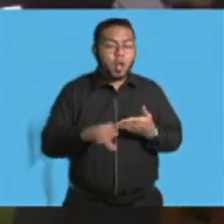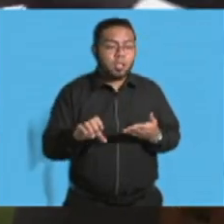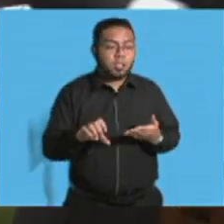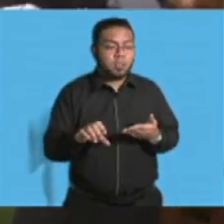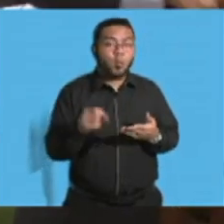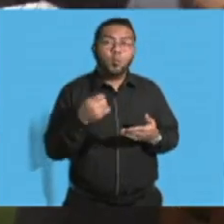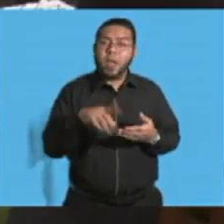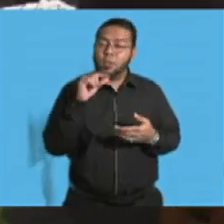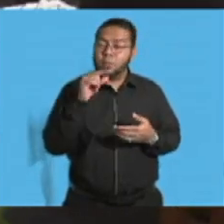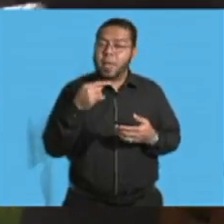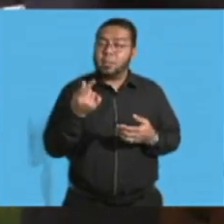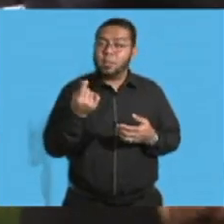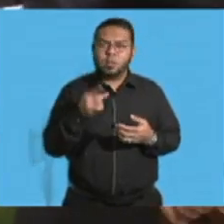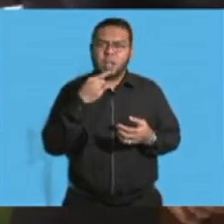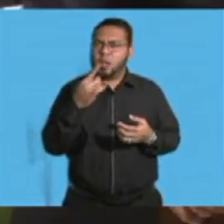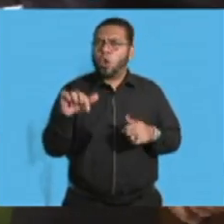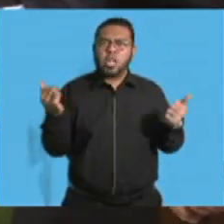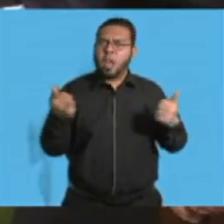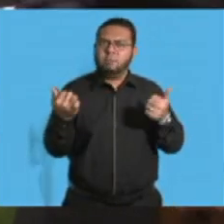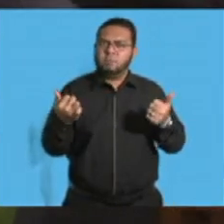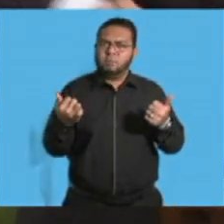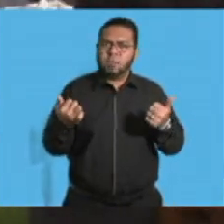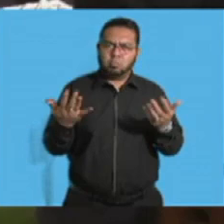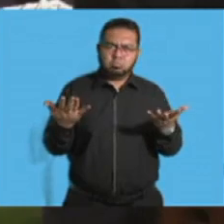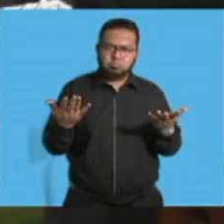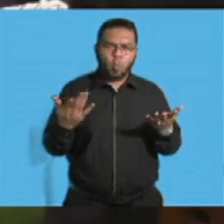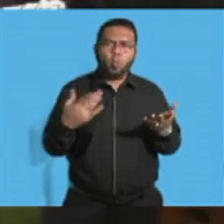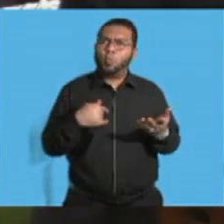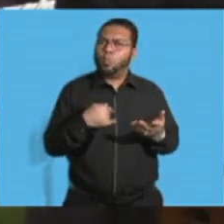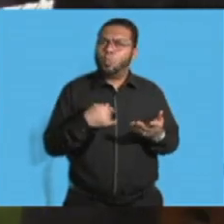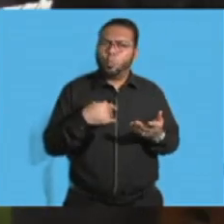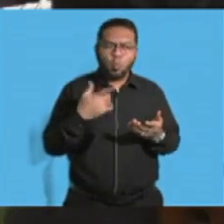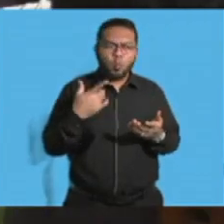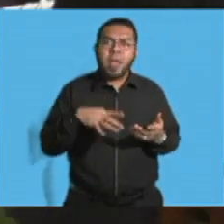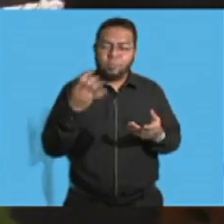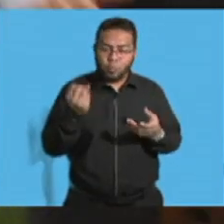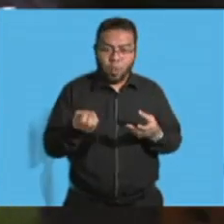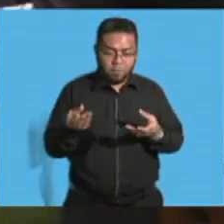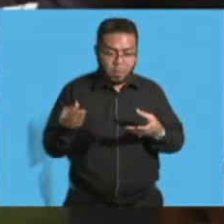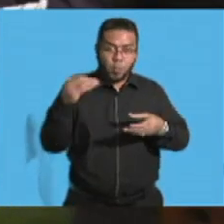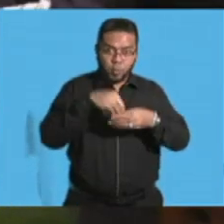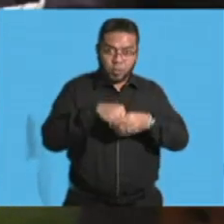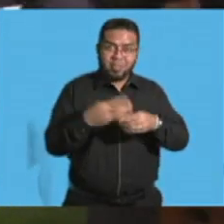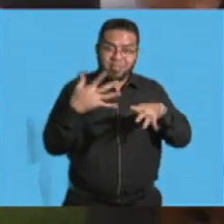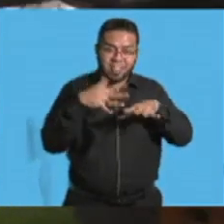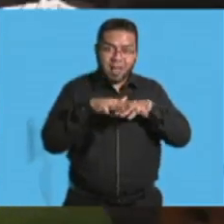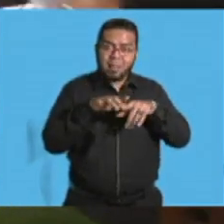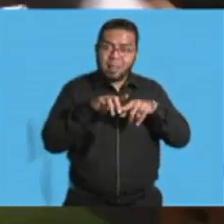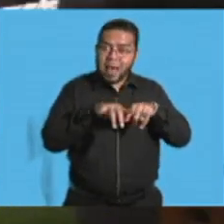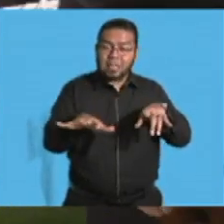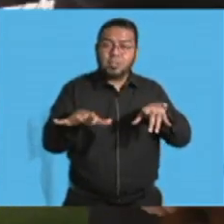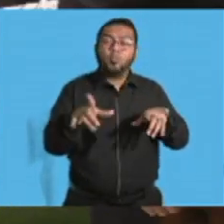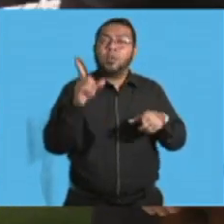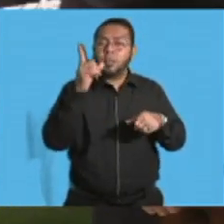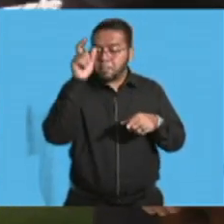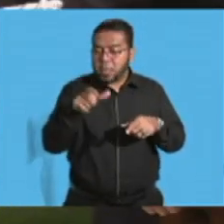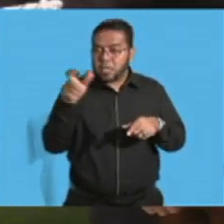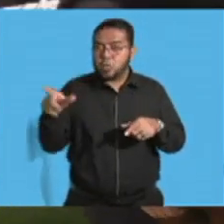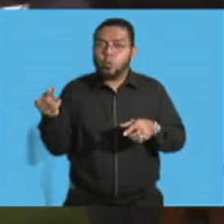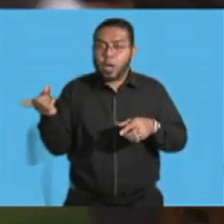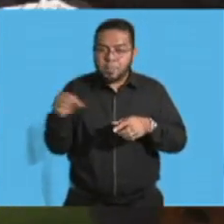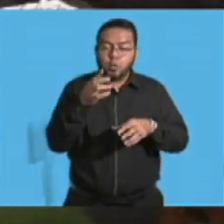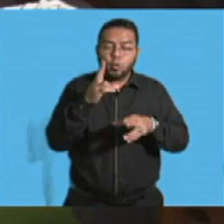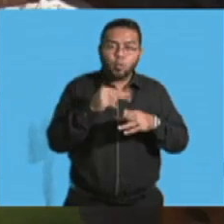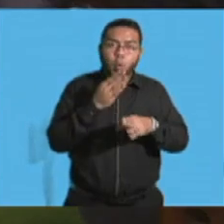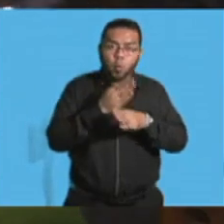to be able to have, she's saying not enough. We have to have the capacity to actually put in the lines. You need the personnel to put it in. You don't